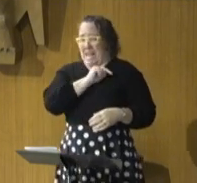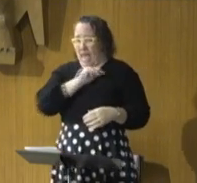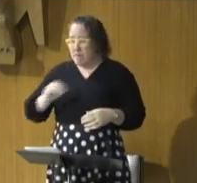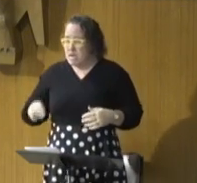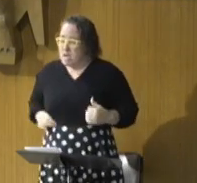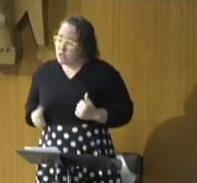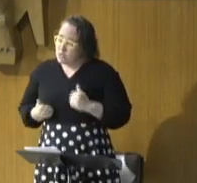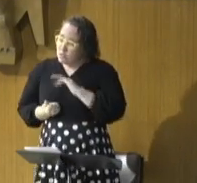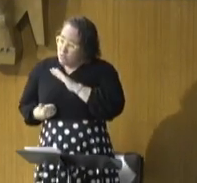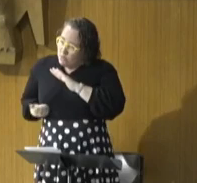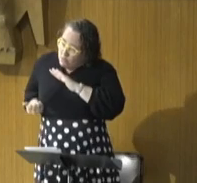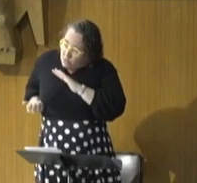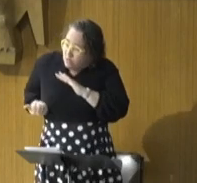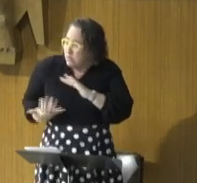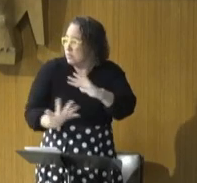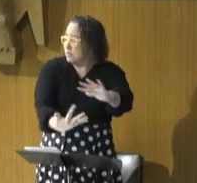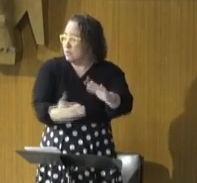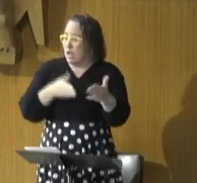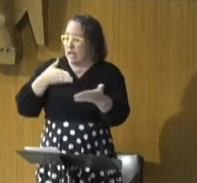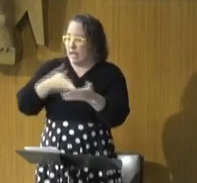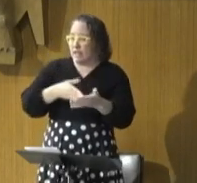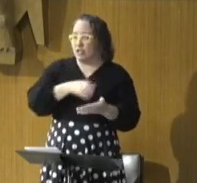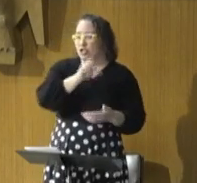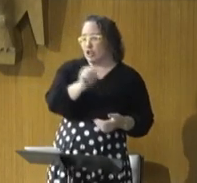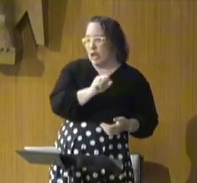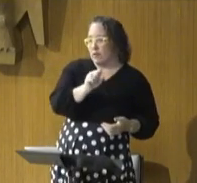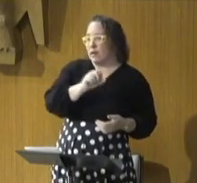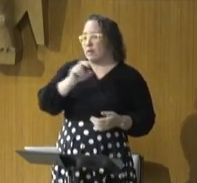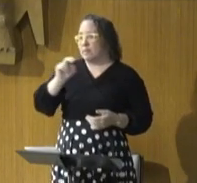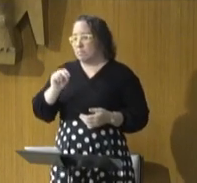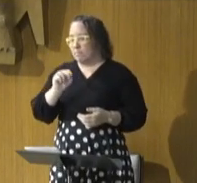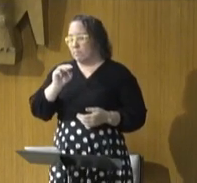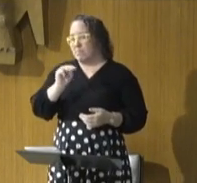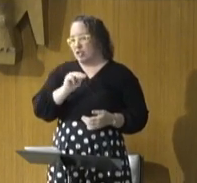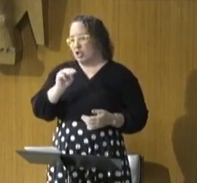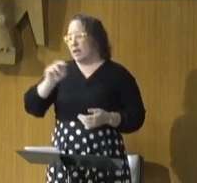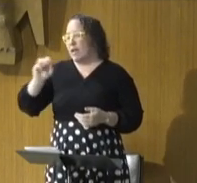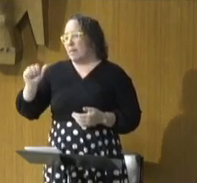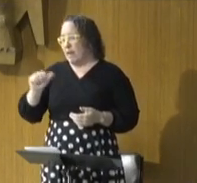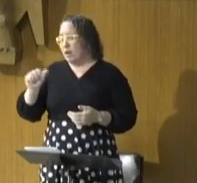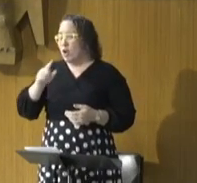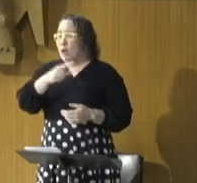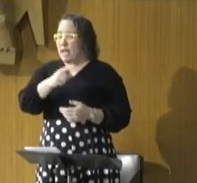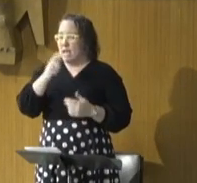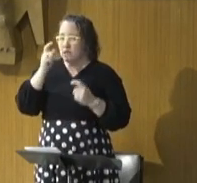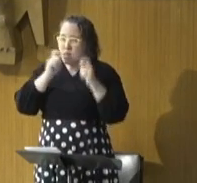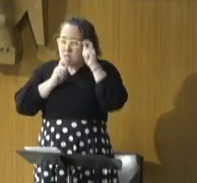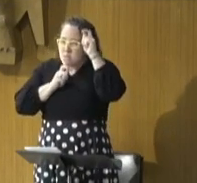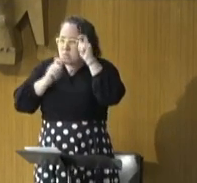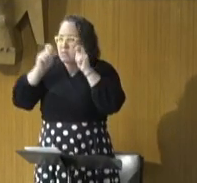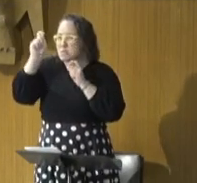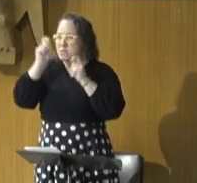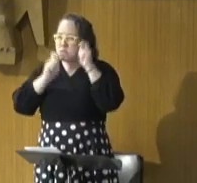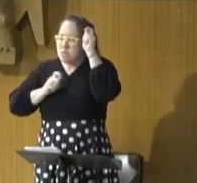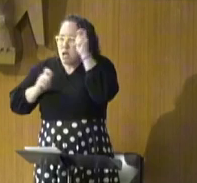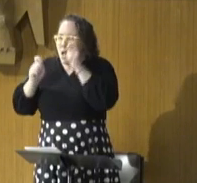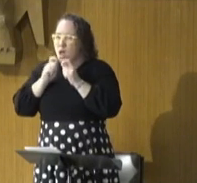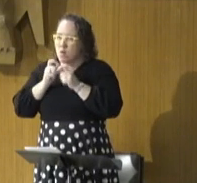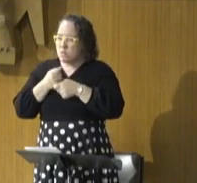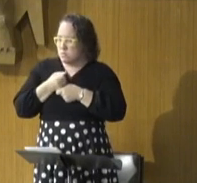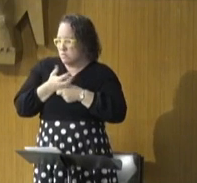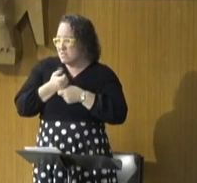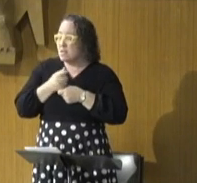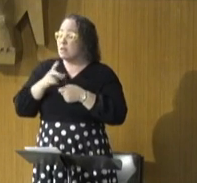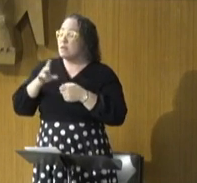so filled with rage against Shadrach, Meshach, and Abednego that his face was distorted. He ordered the furnace heated